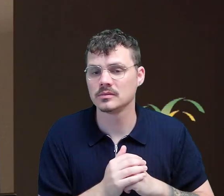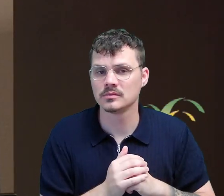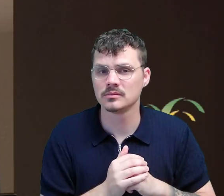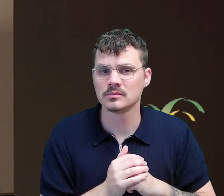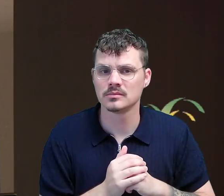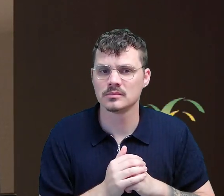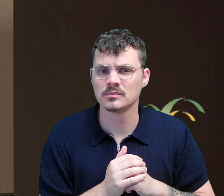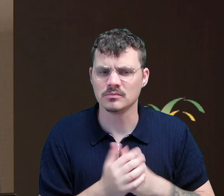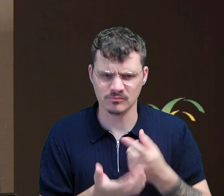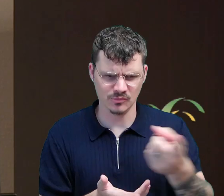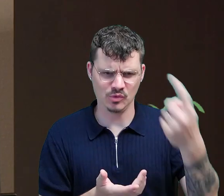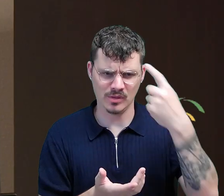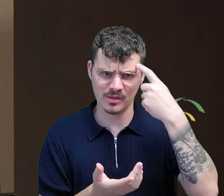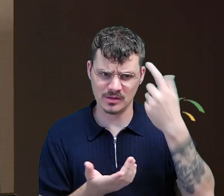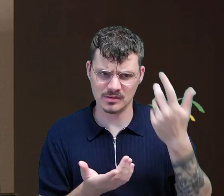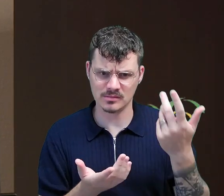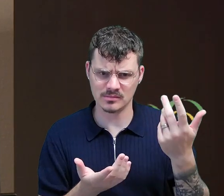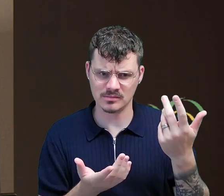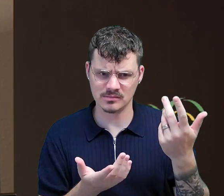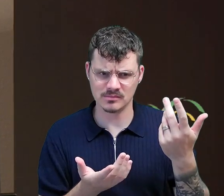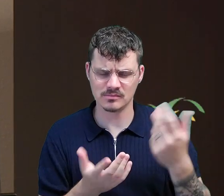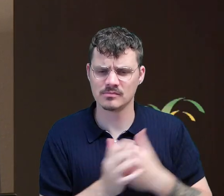What do you think about that?